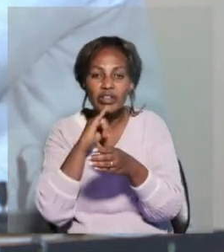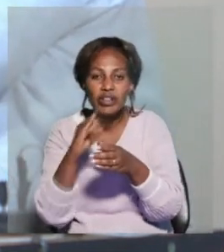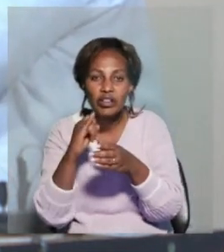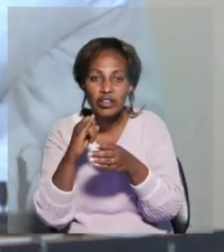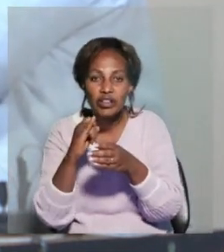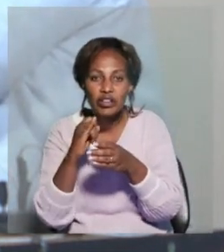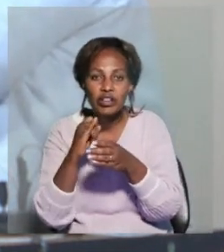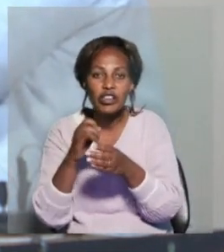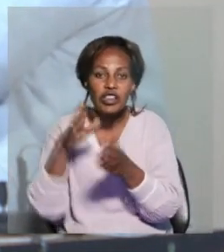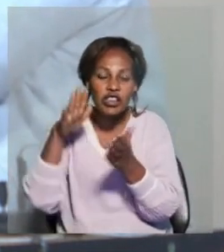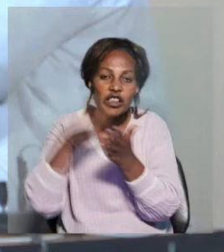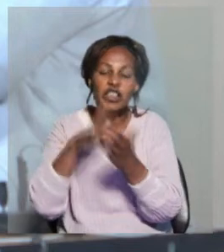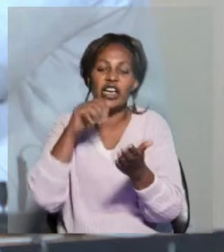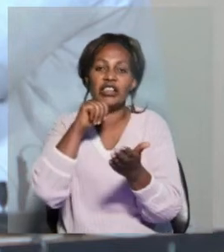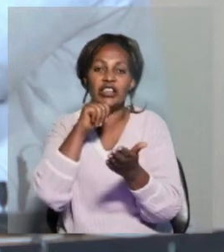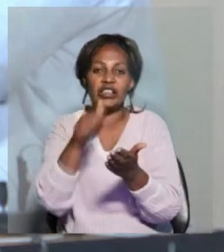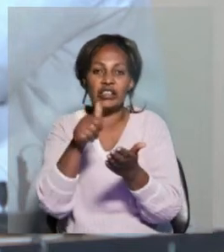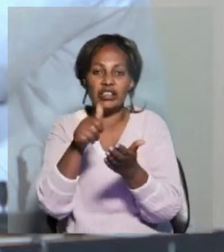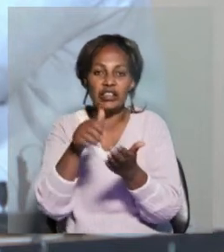incandescence.